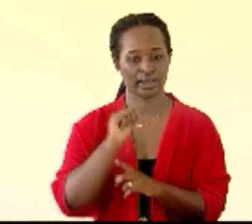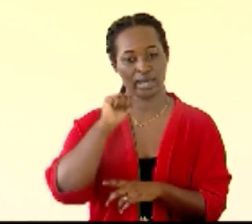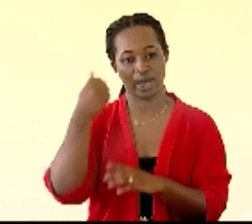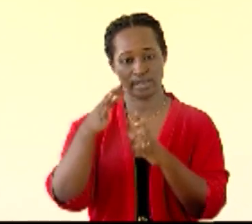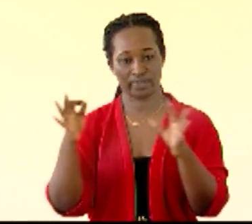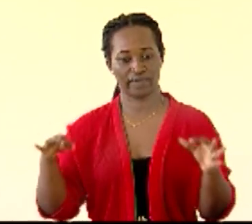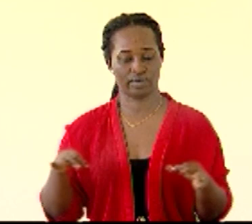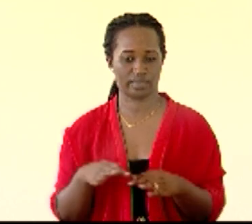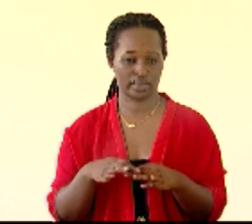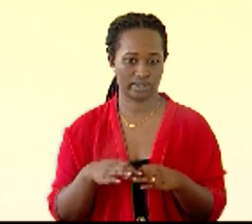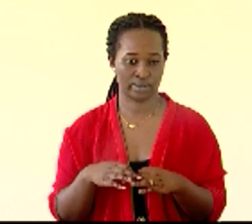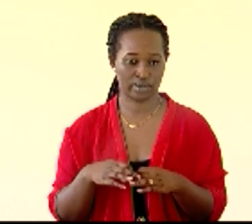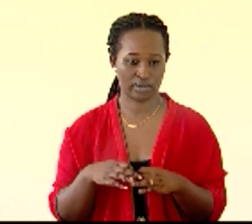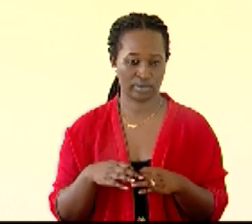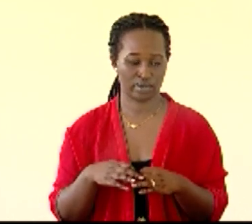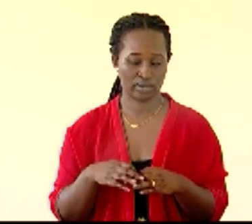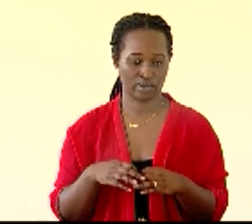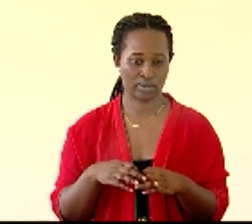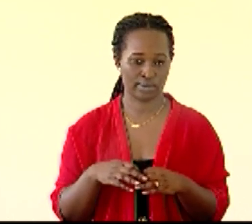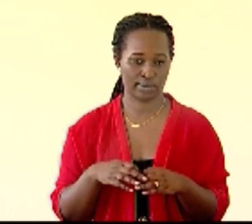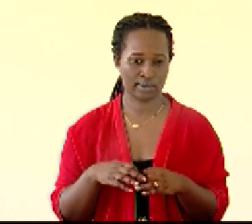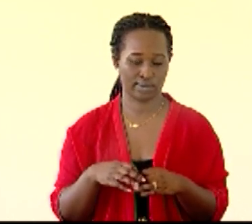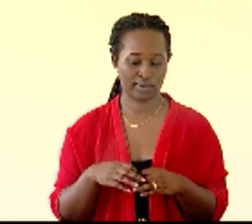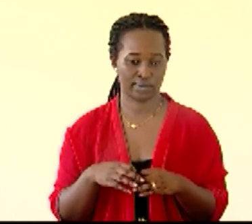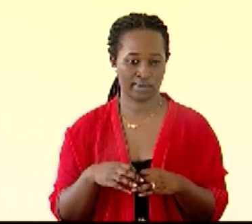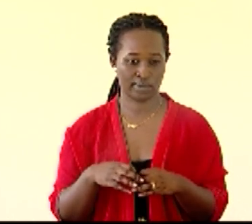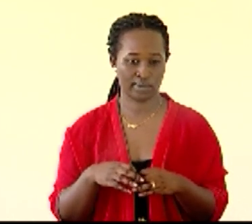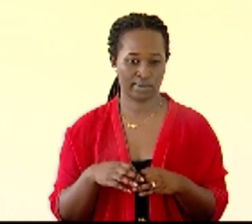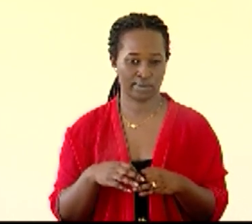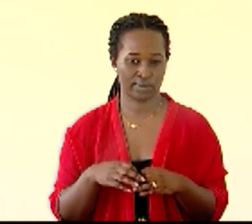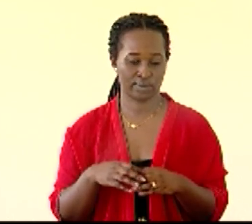foods manufactured. That's for another lesson.